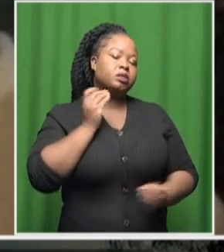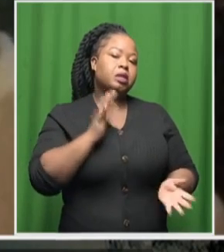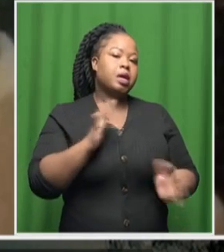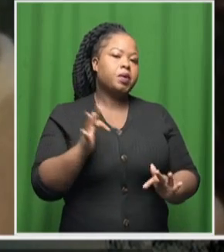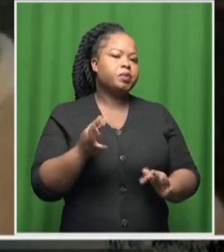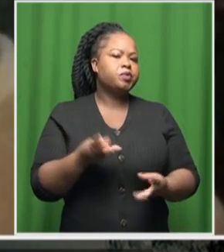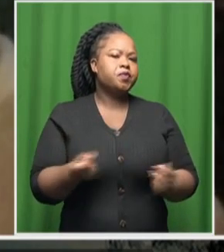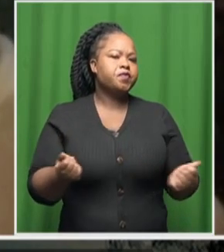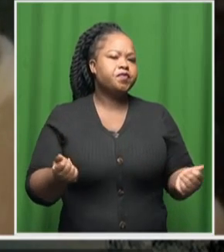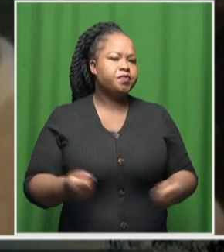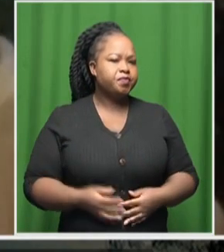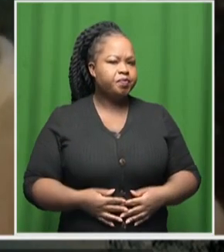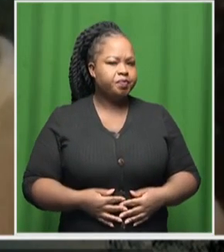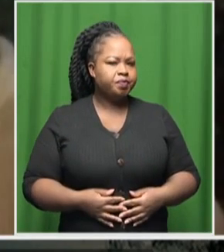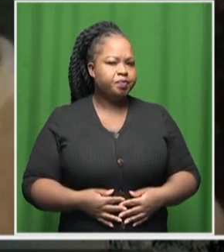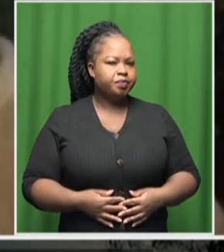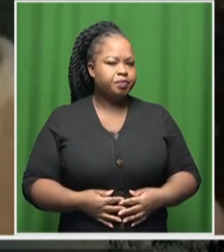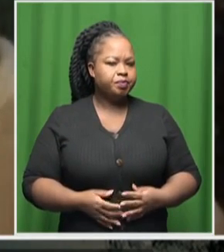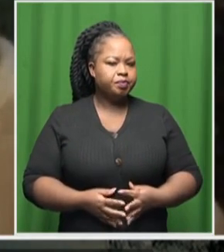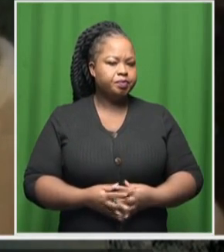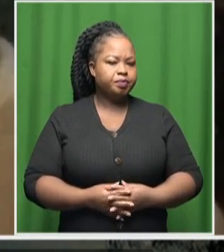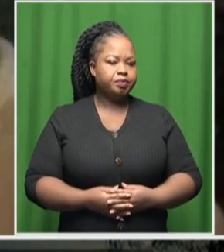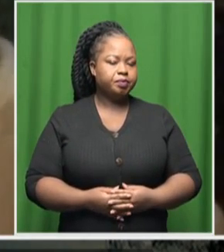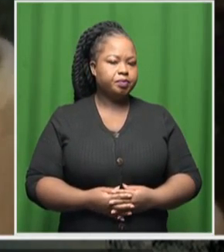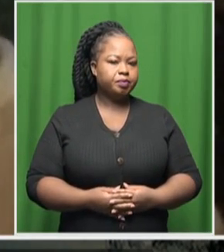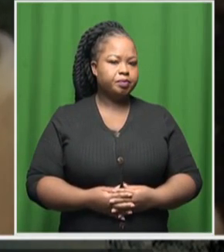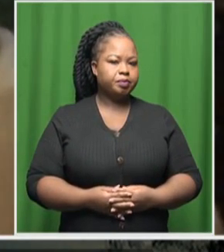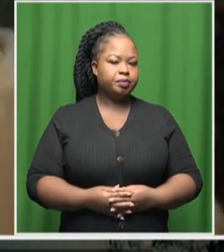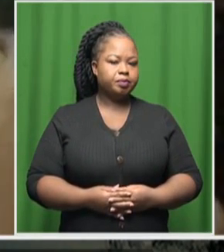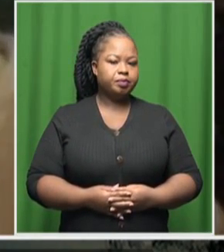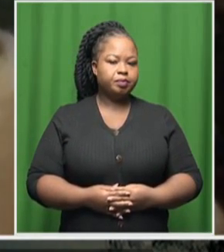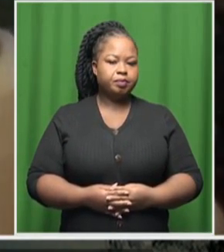also managed to overcome them in the long run.